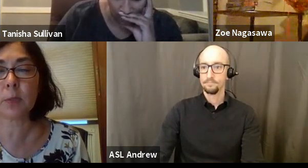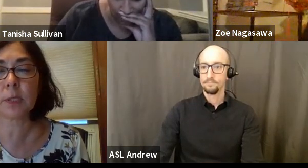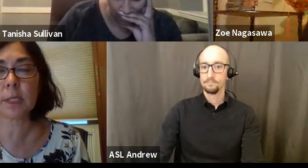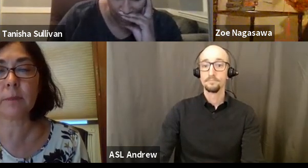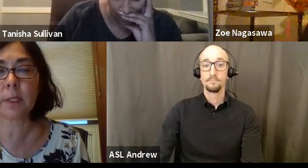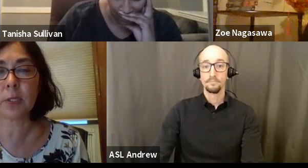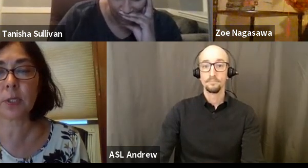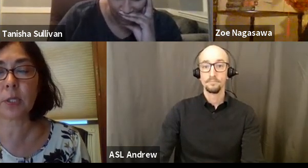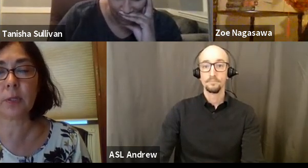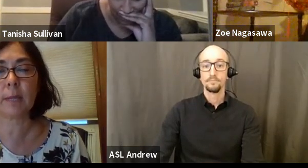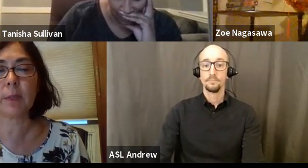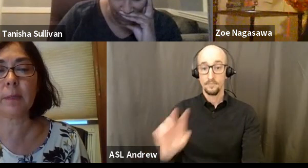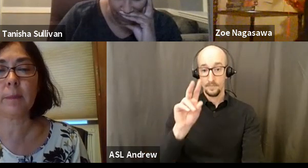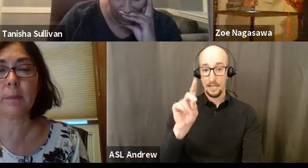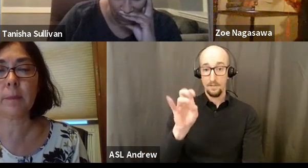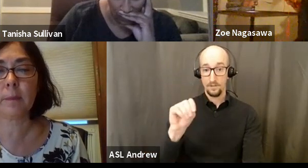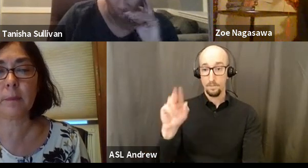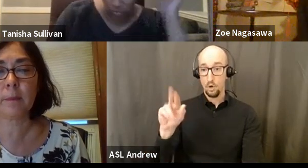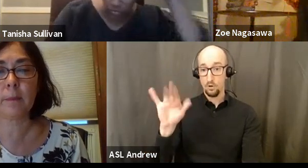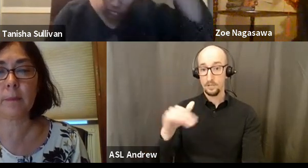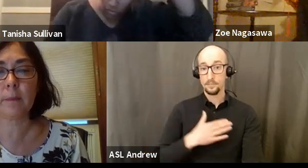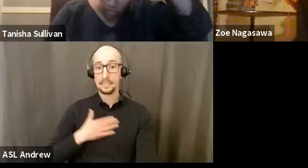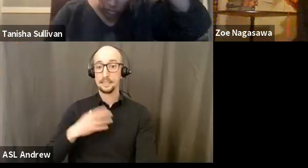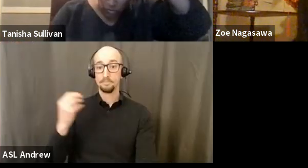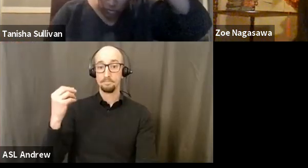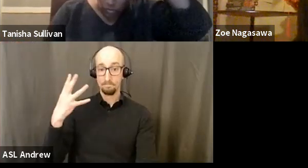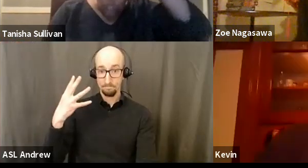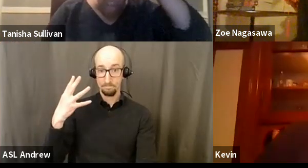Please unmute yourself and turn on your camera.